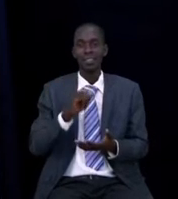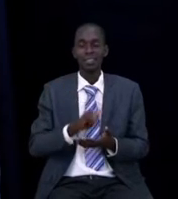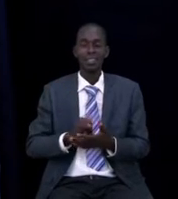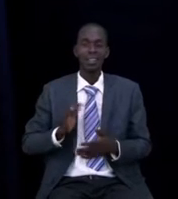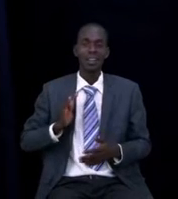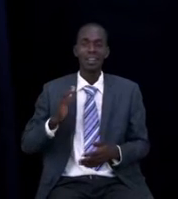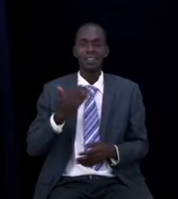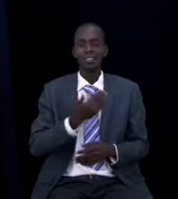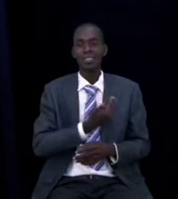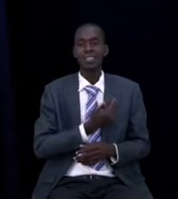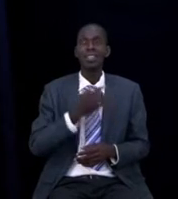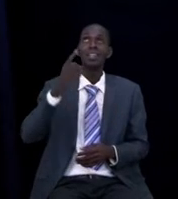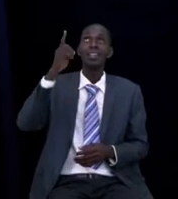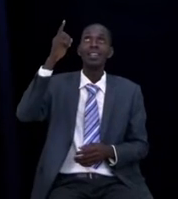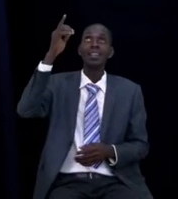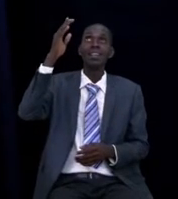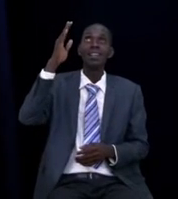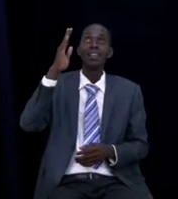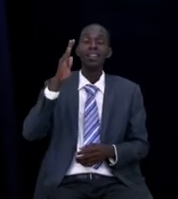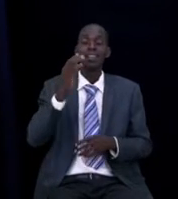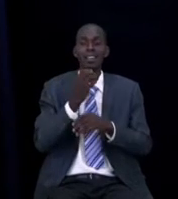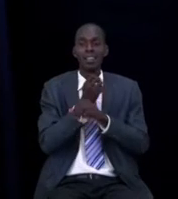Our God